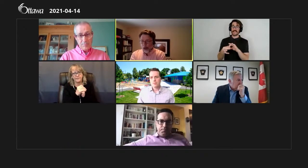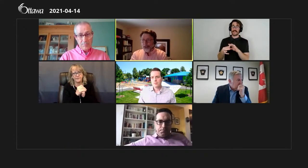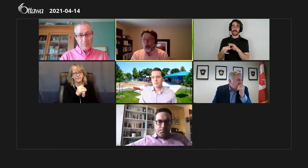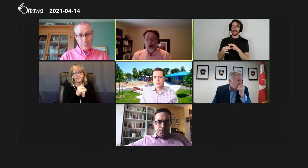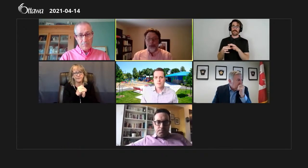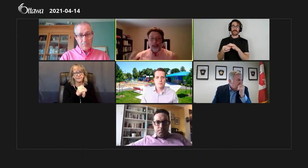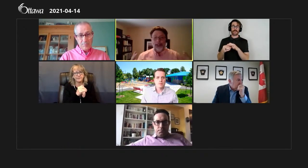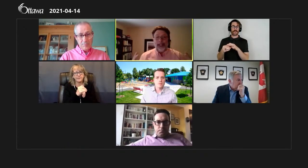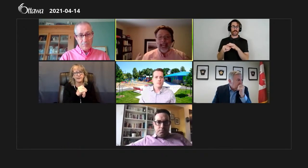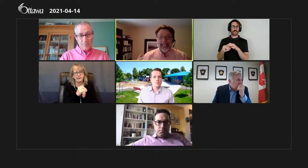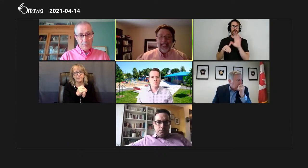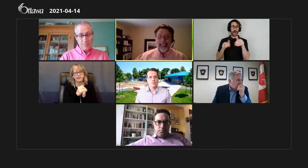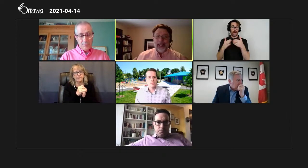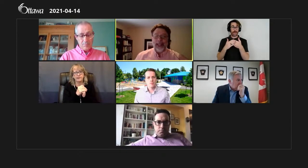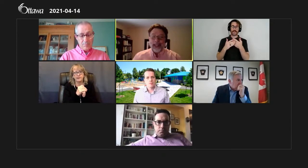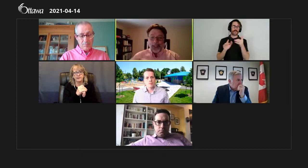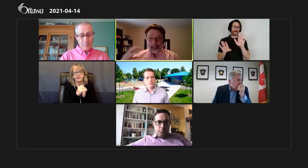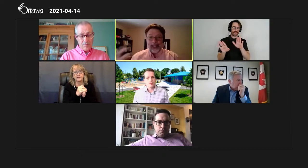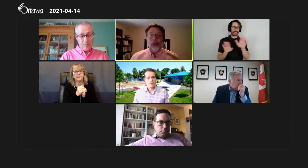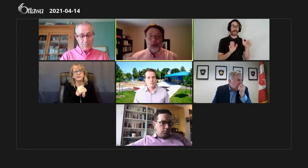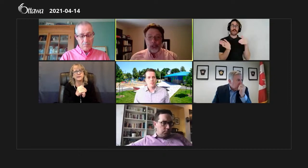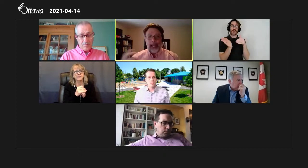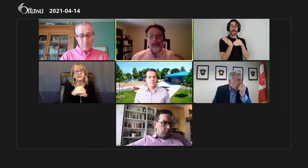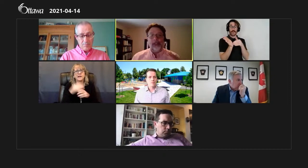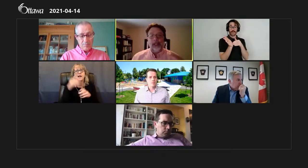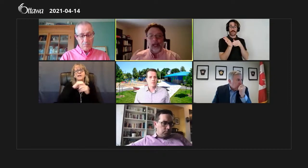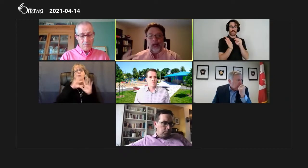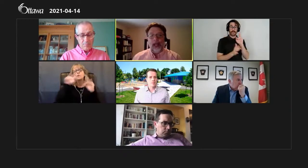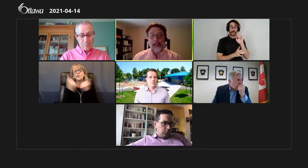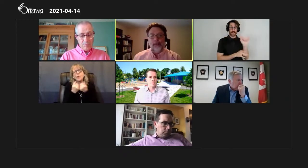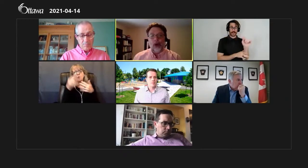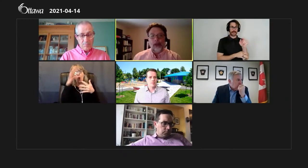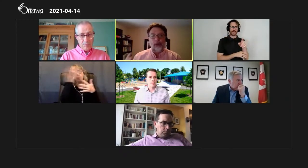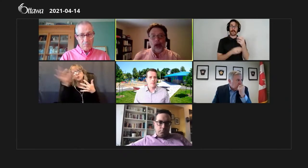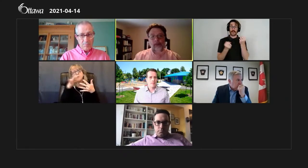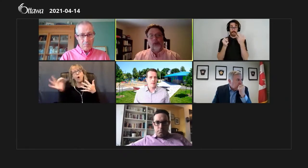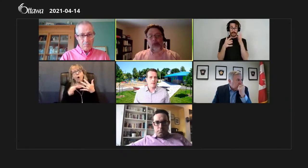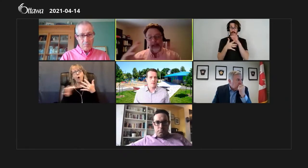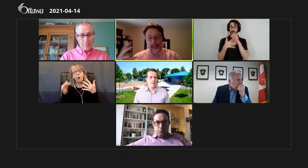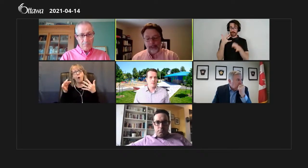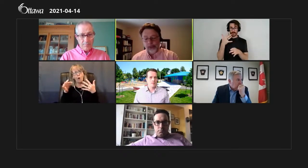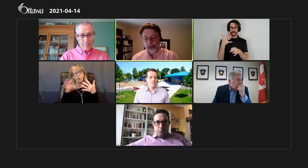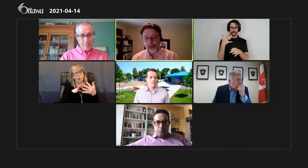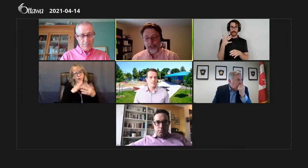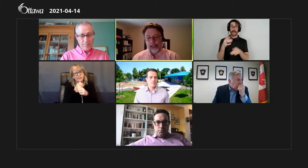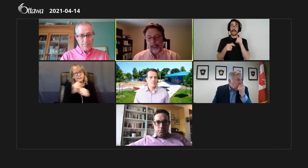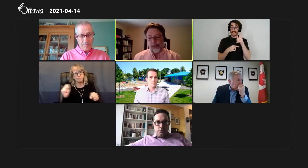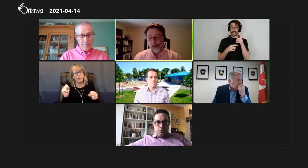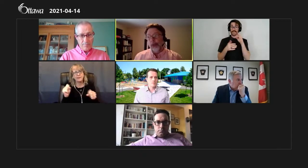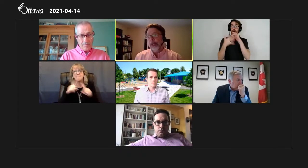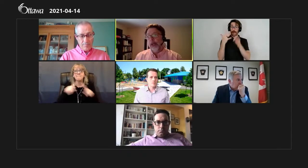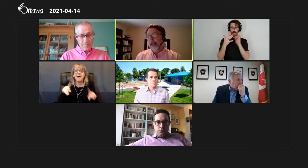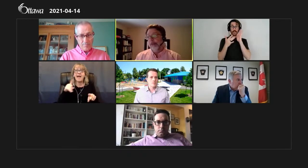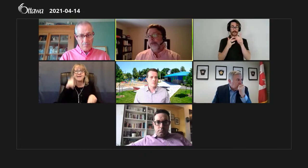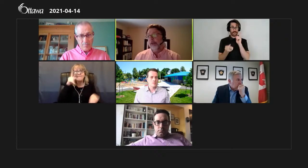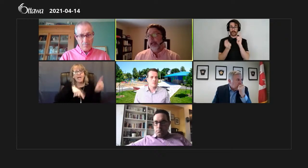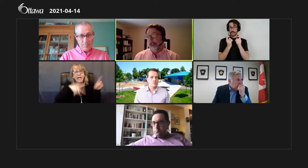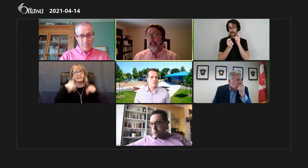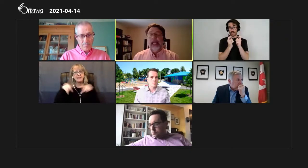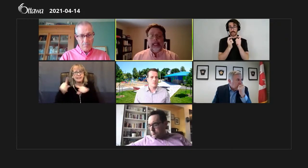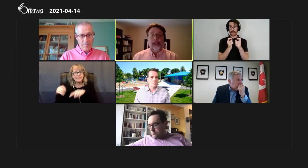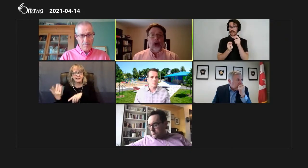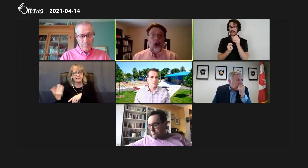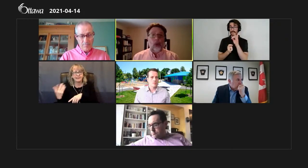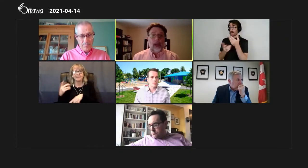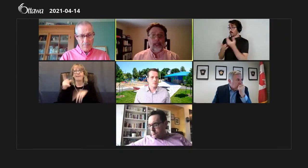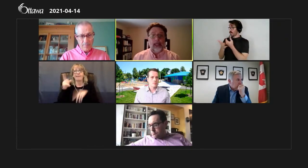all these options, and they do change, the province will then sort of change things. So the most update information